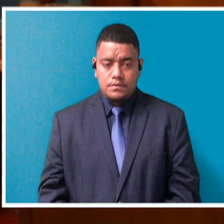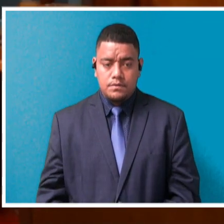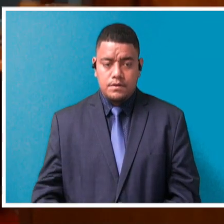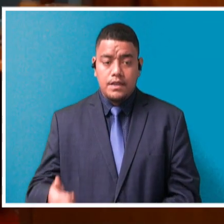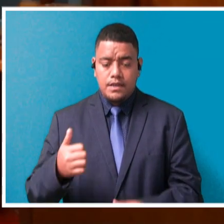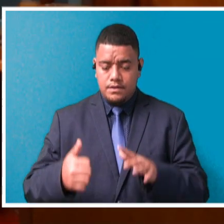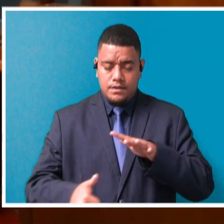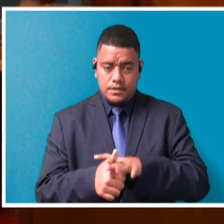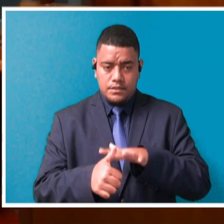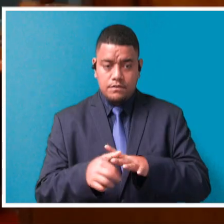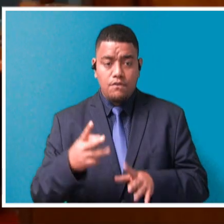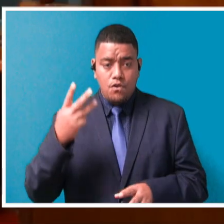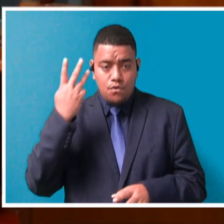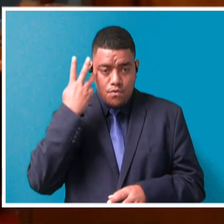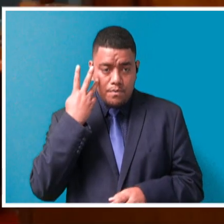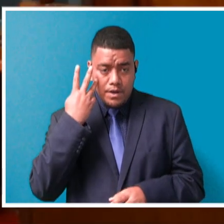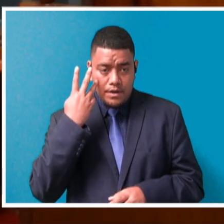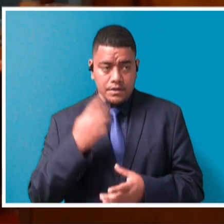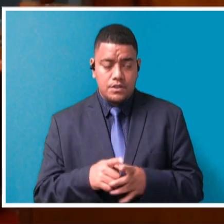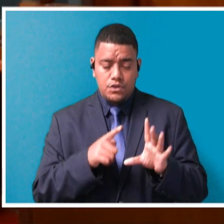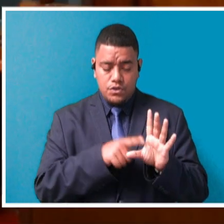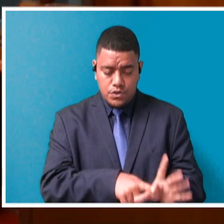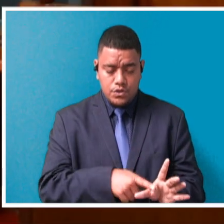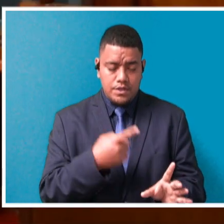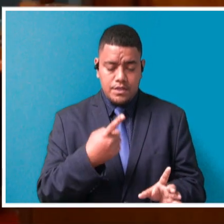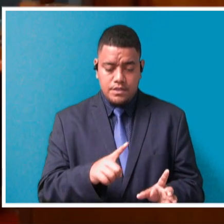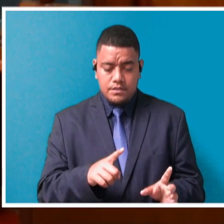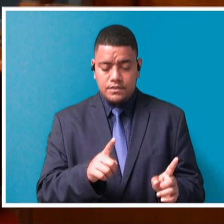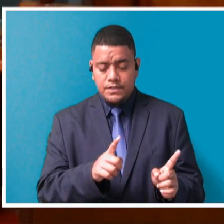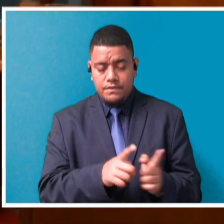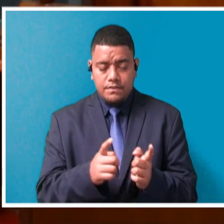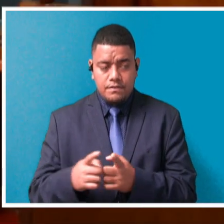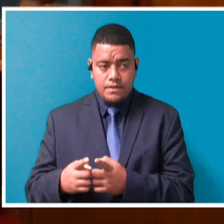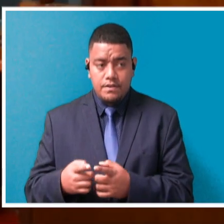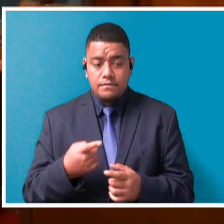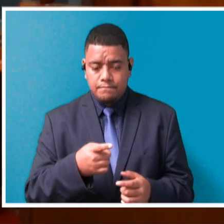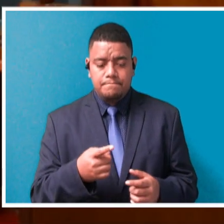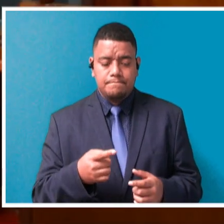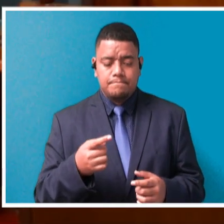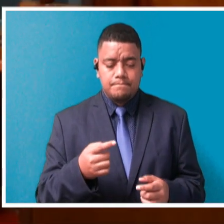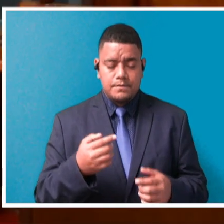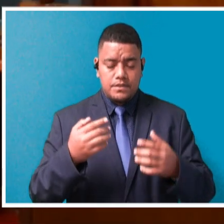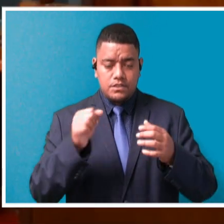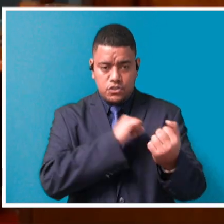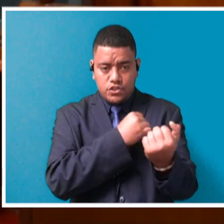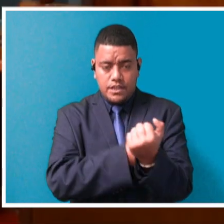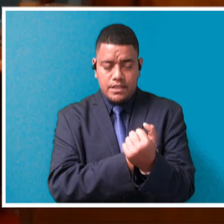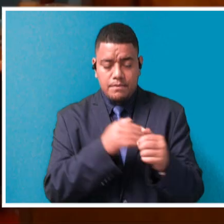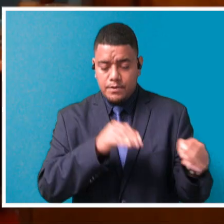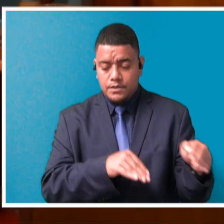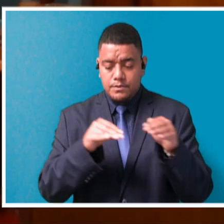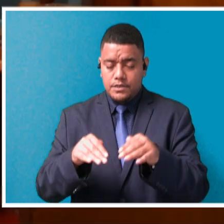to capital for women, youth and rural entrepreneurs, the bank is strengthening